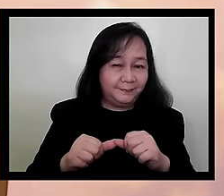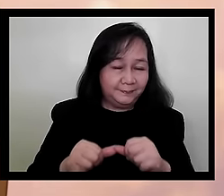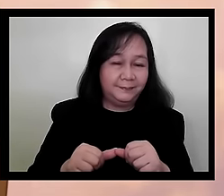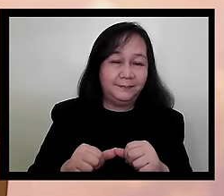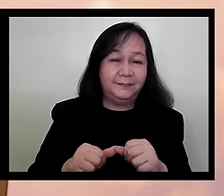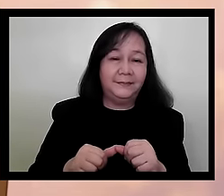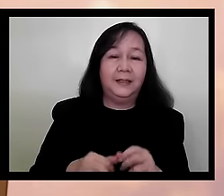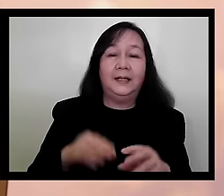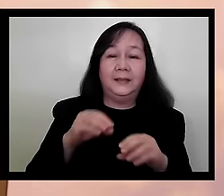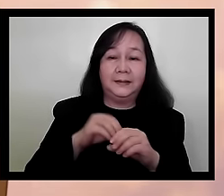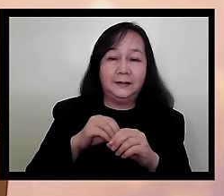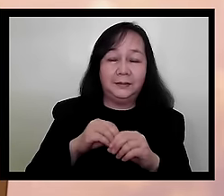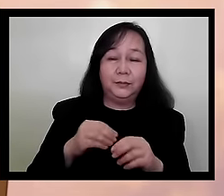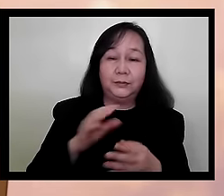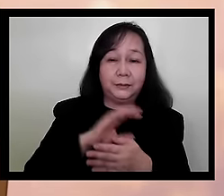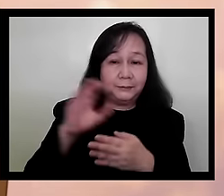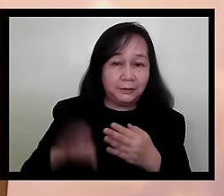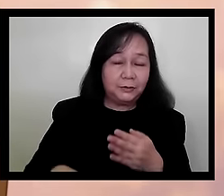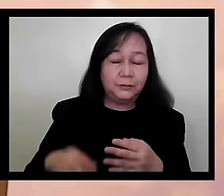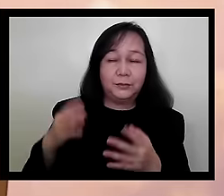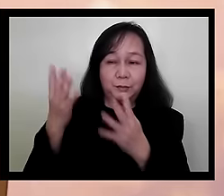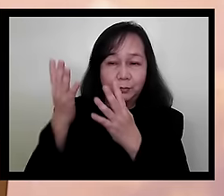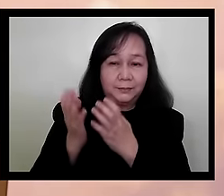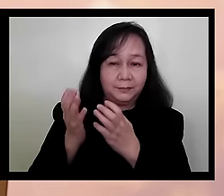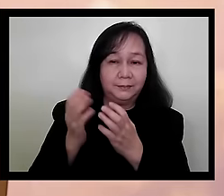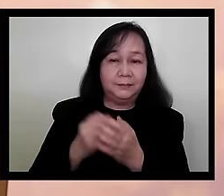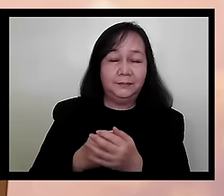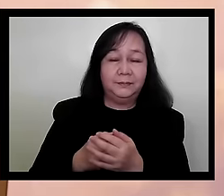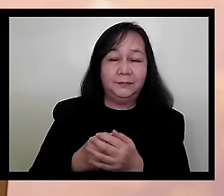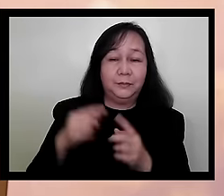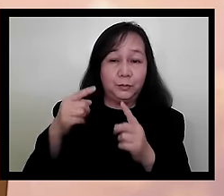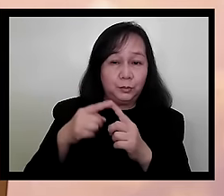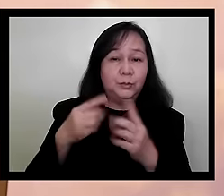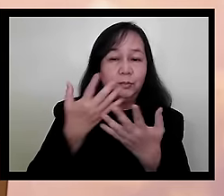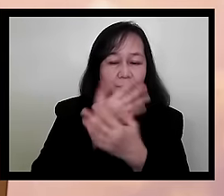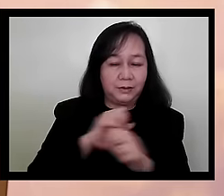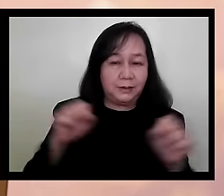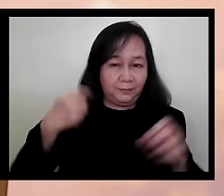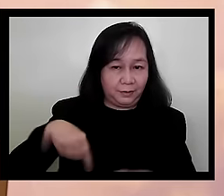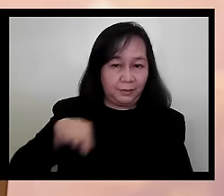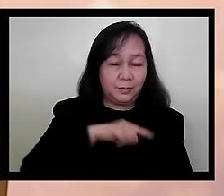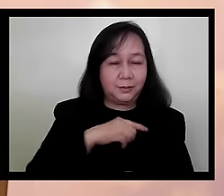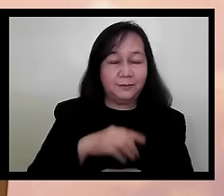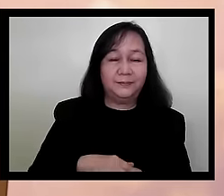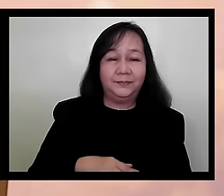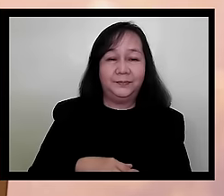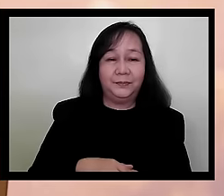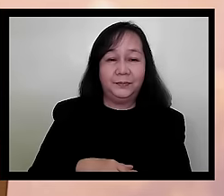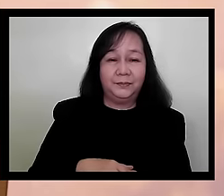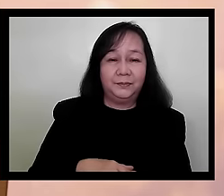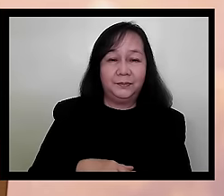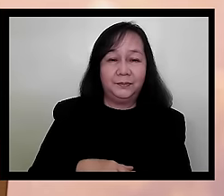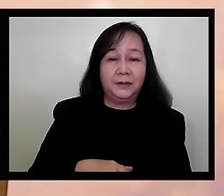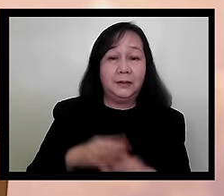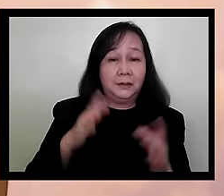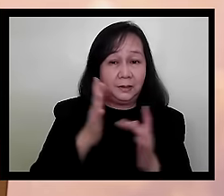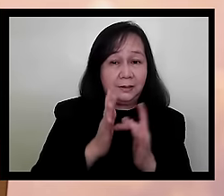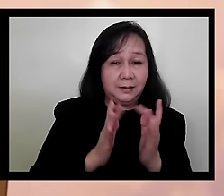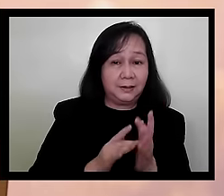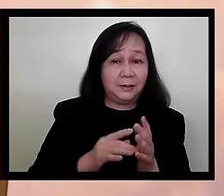in the Fulfillment of his will which is to save us the one we rejected